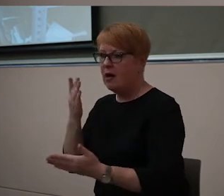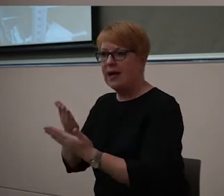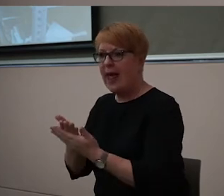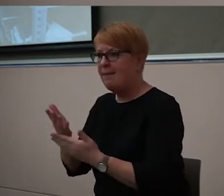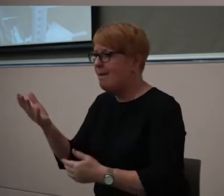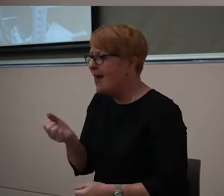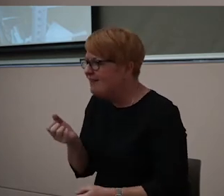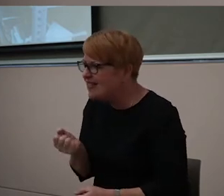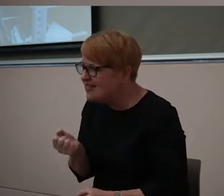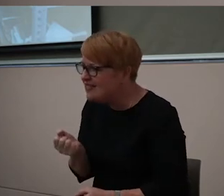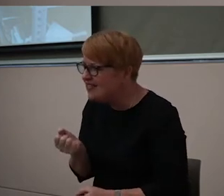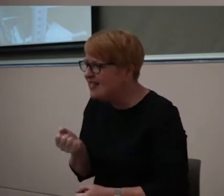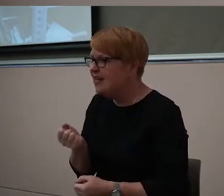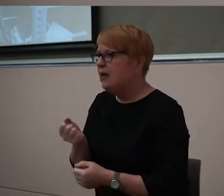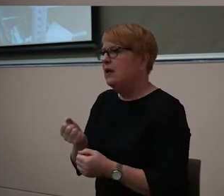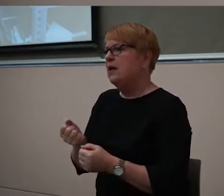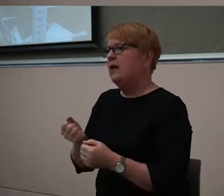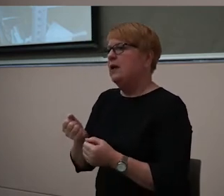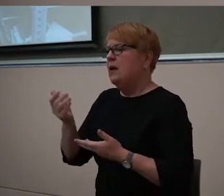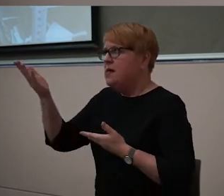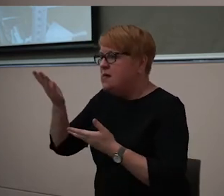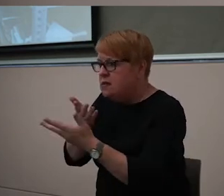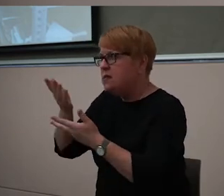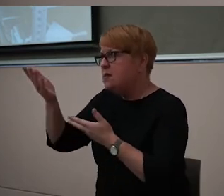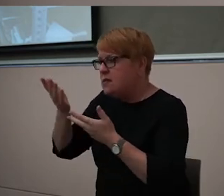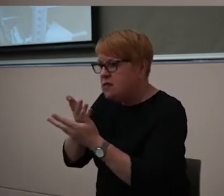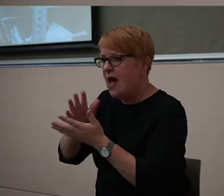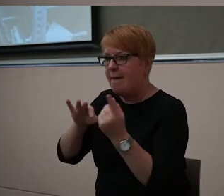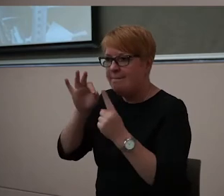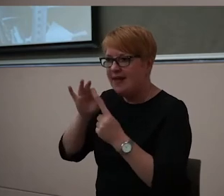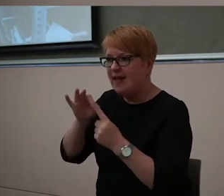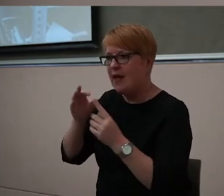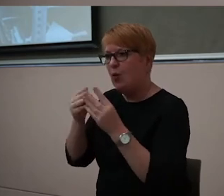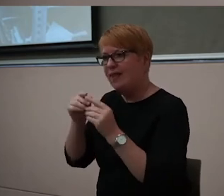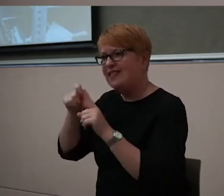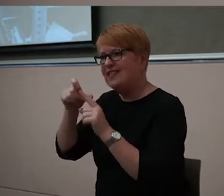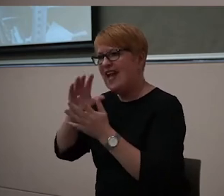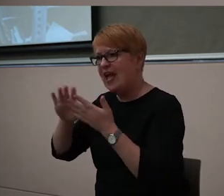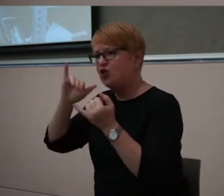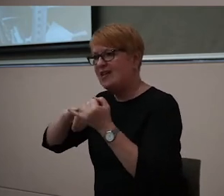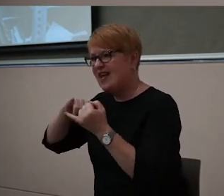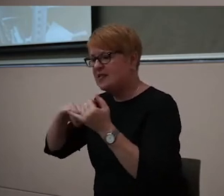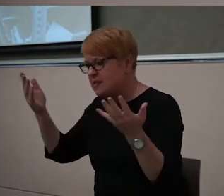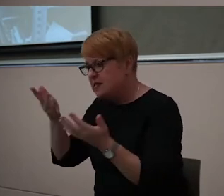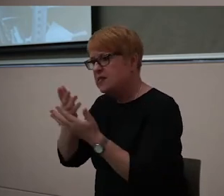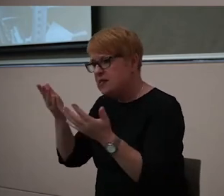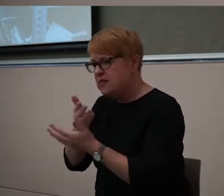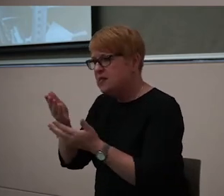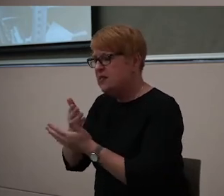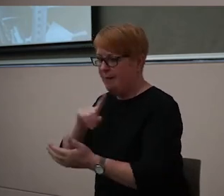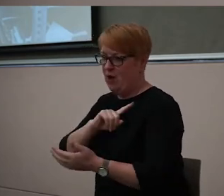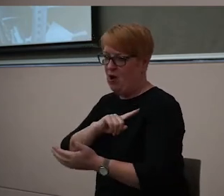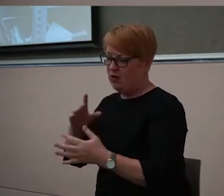Endless pressures. She came to Britain from Pakistan about 12 years ago and had taken British